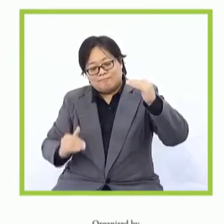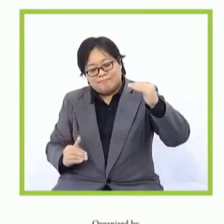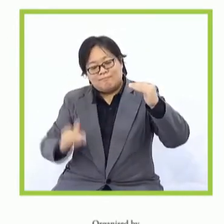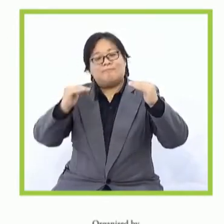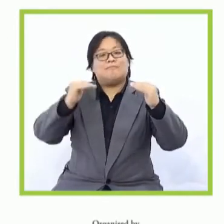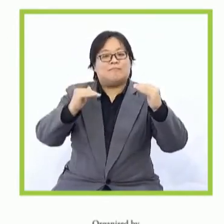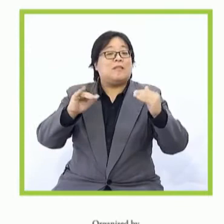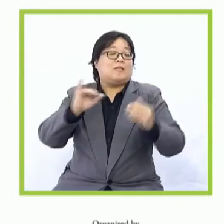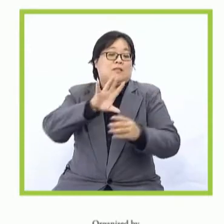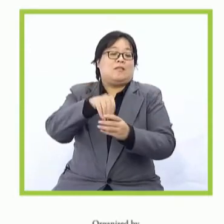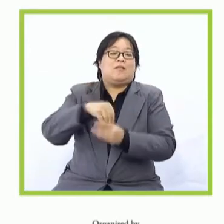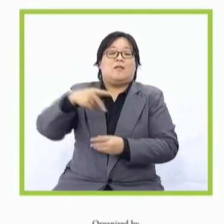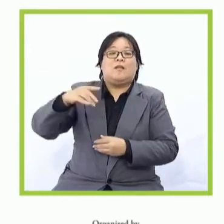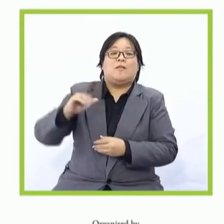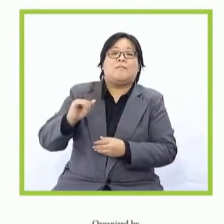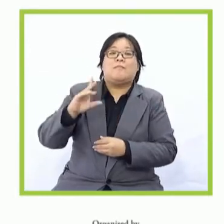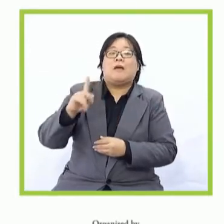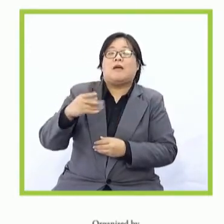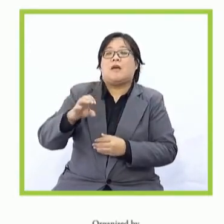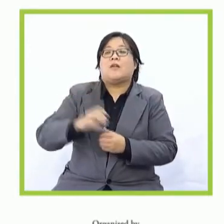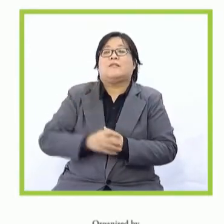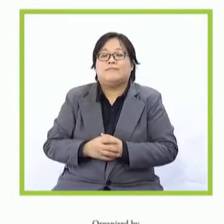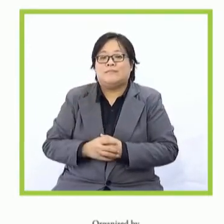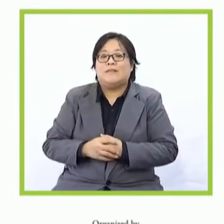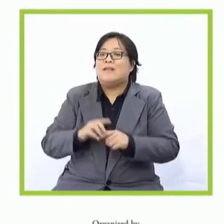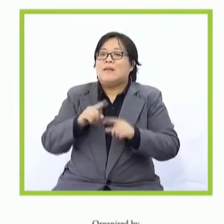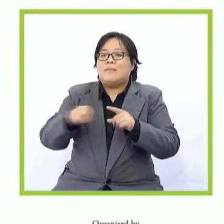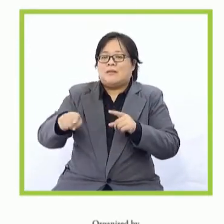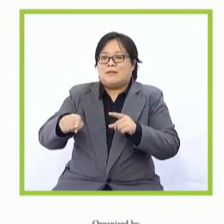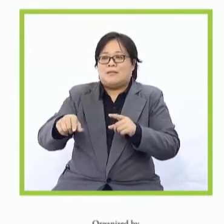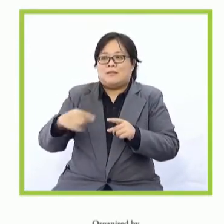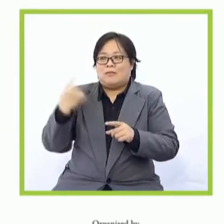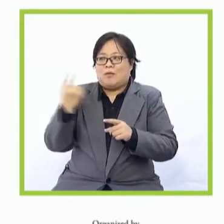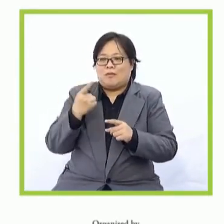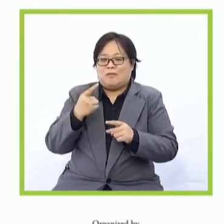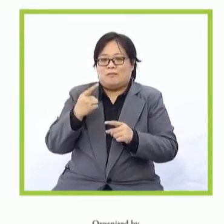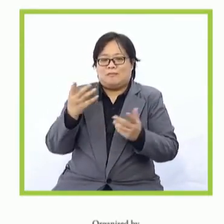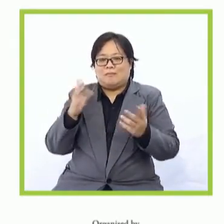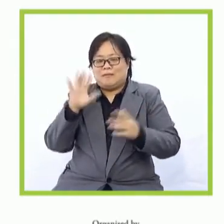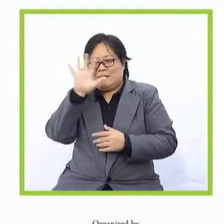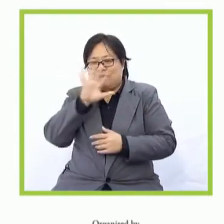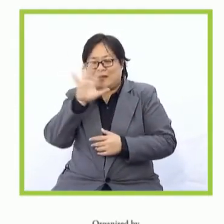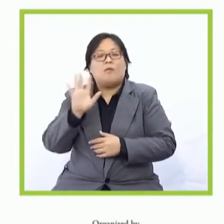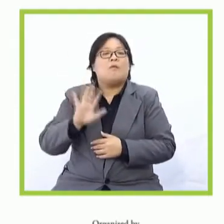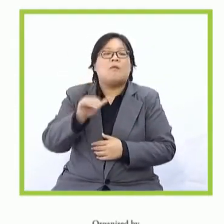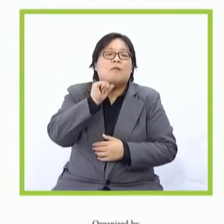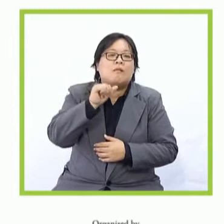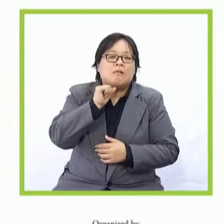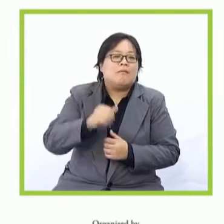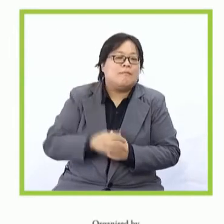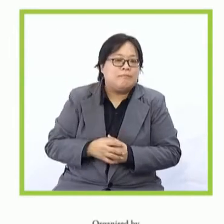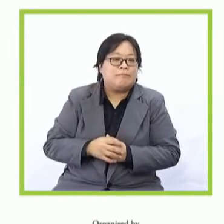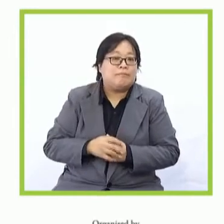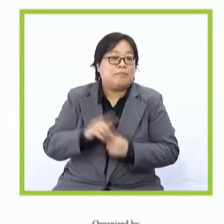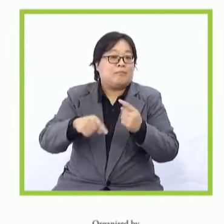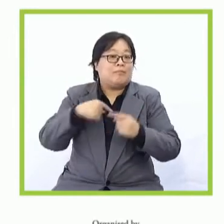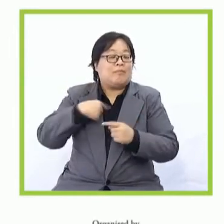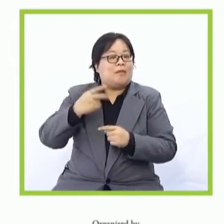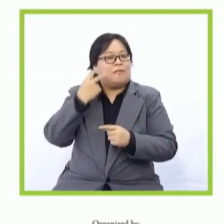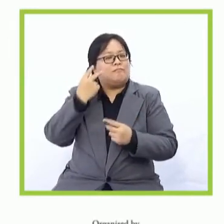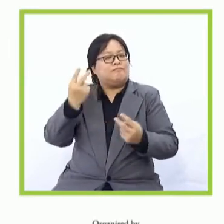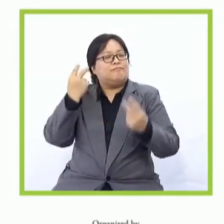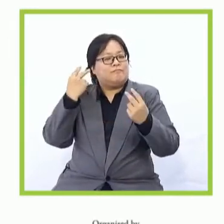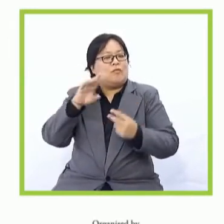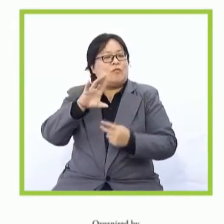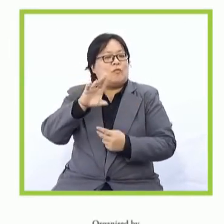the package, but that package is not so much of a mystery. And the really strange thing was, when I then went back and I looked at the